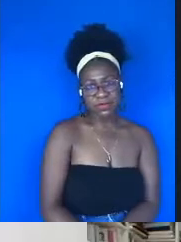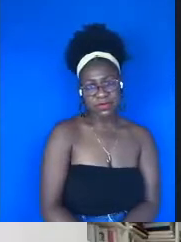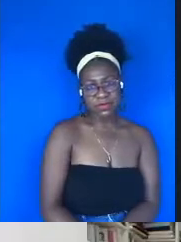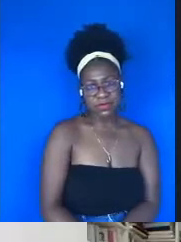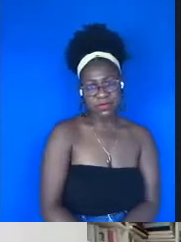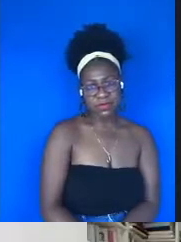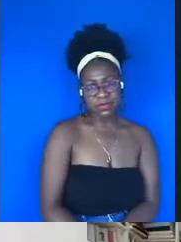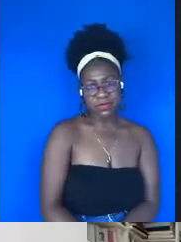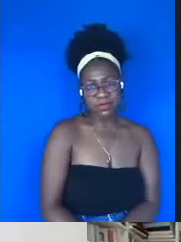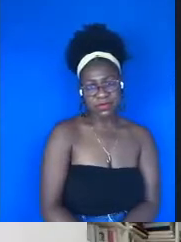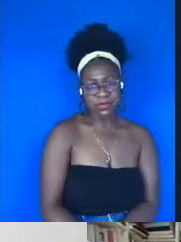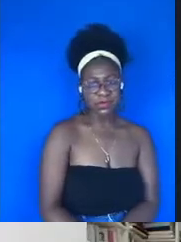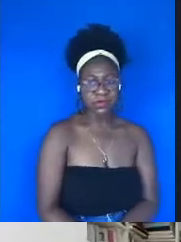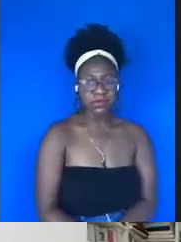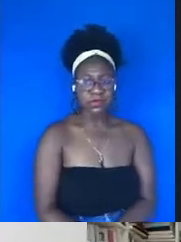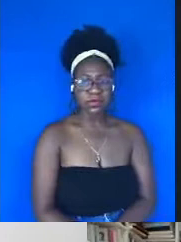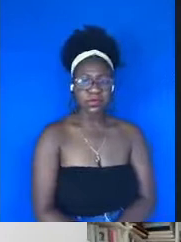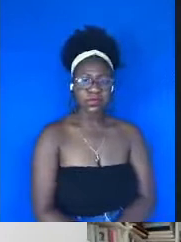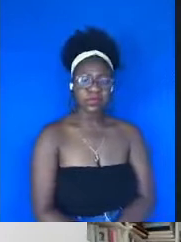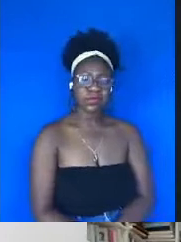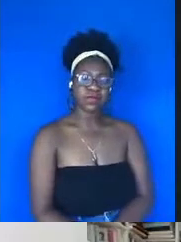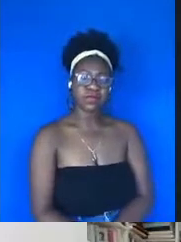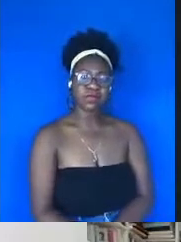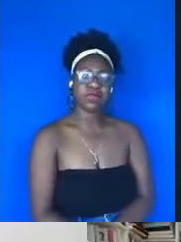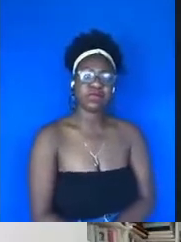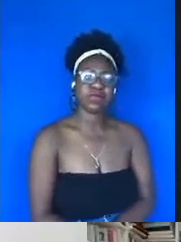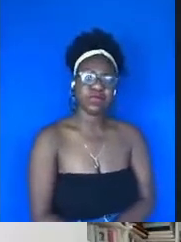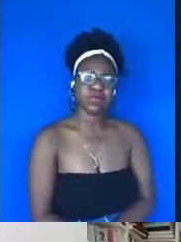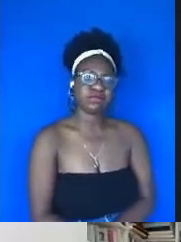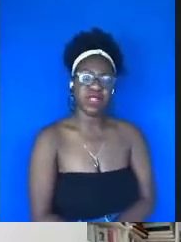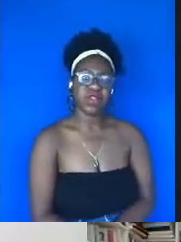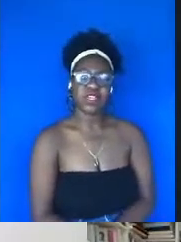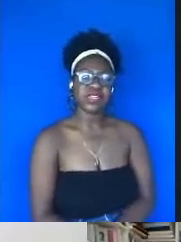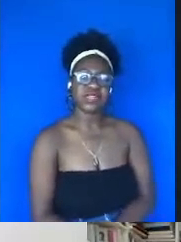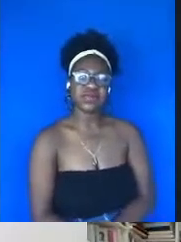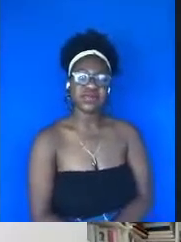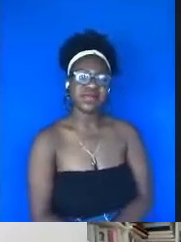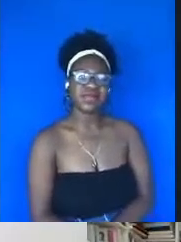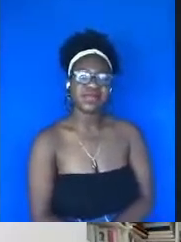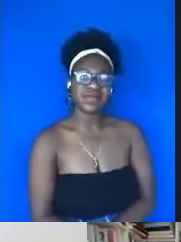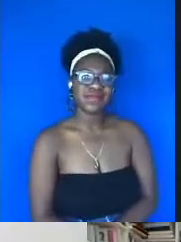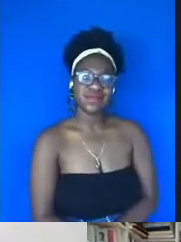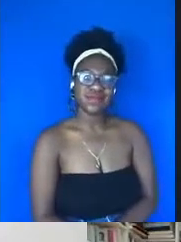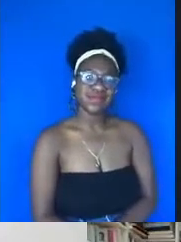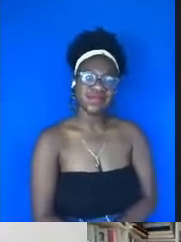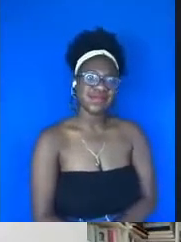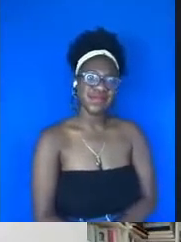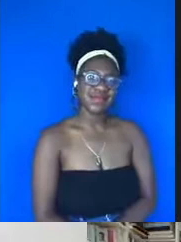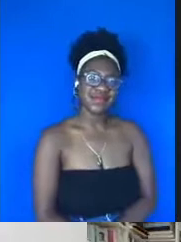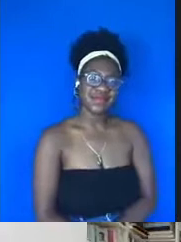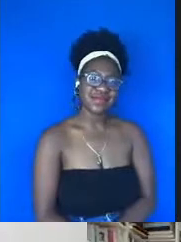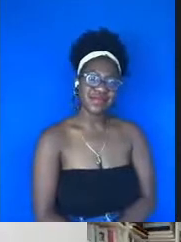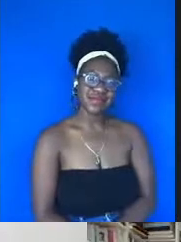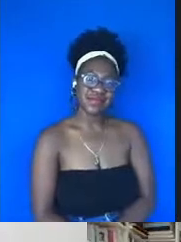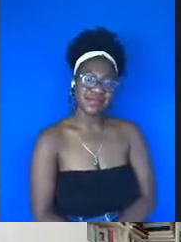So Shakespeare didn't really understand witches, I don't think. Not all the way we do. And certainly,